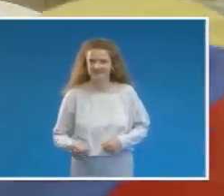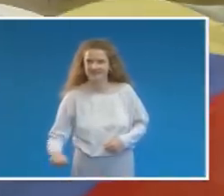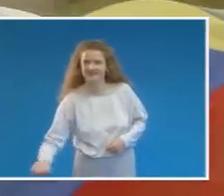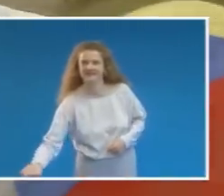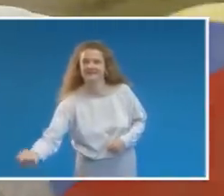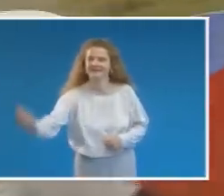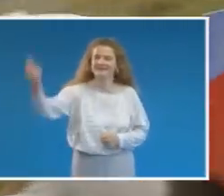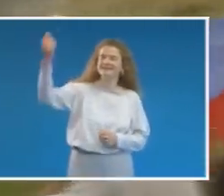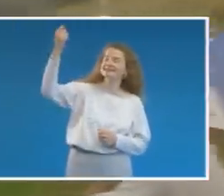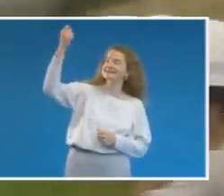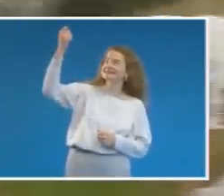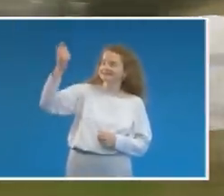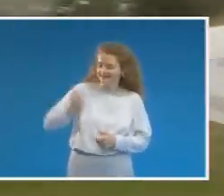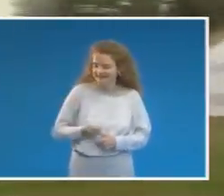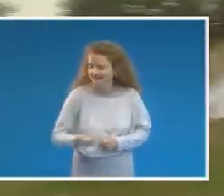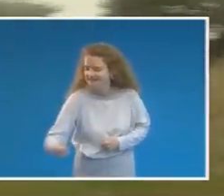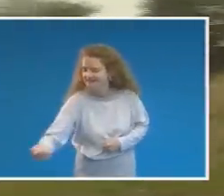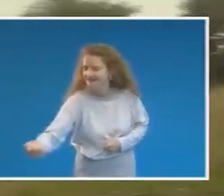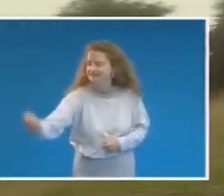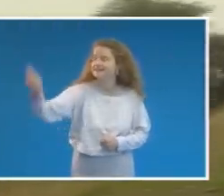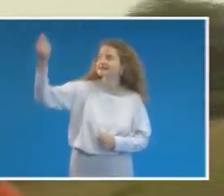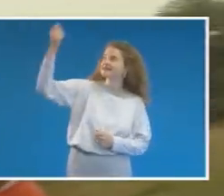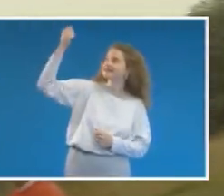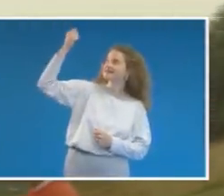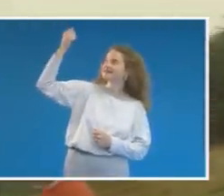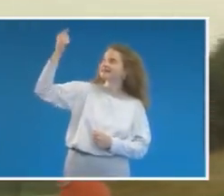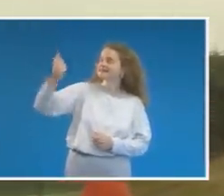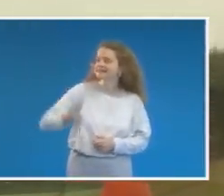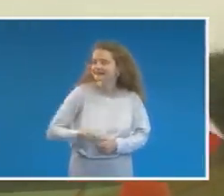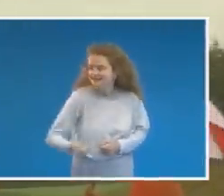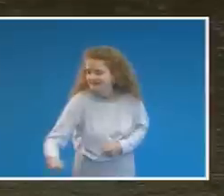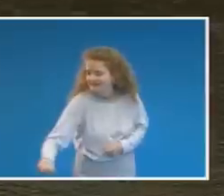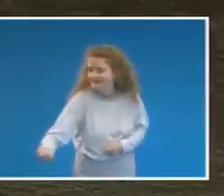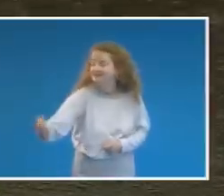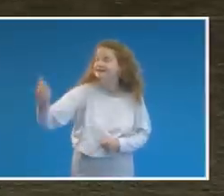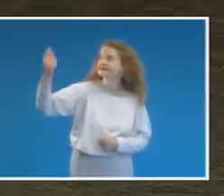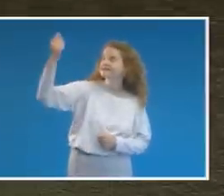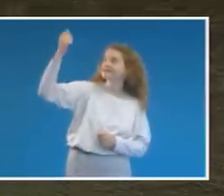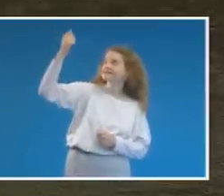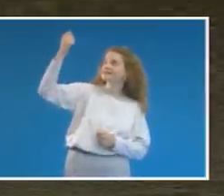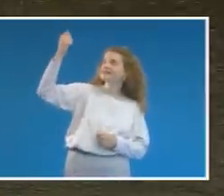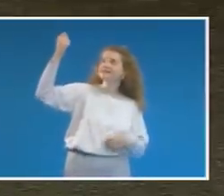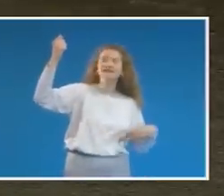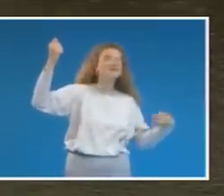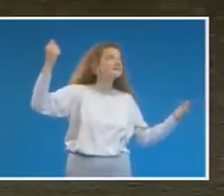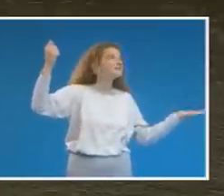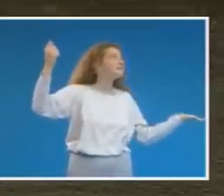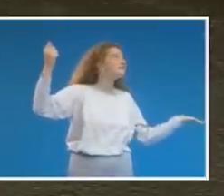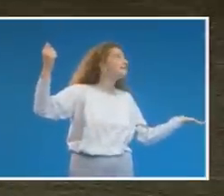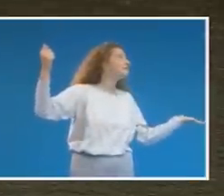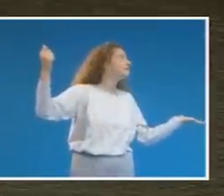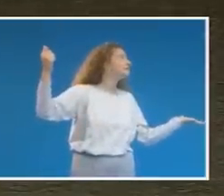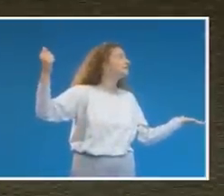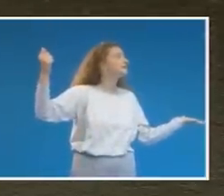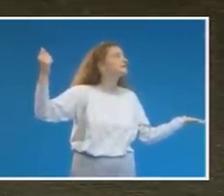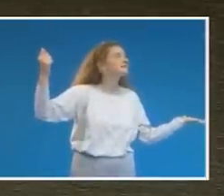Please open your umbrella, please open your umbrella, please open your umbrella to shield